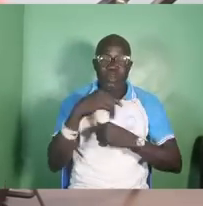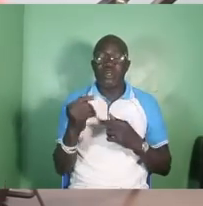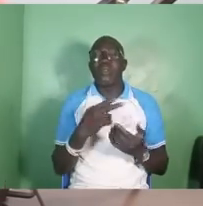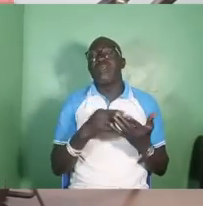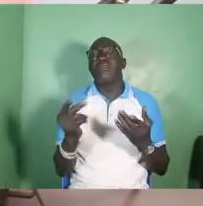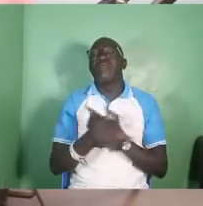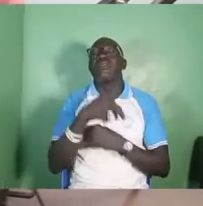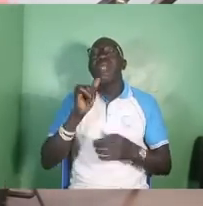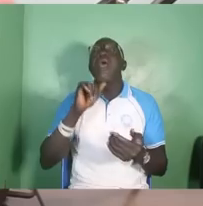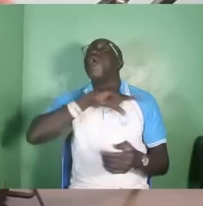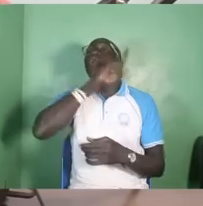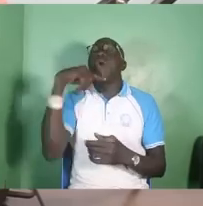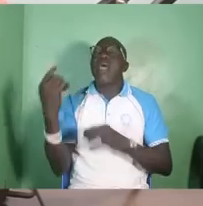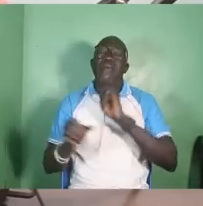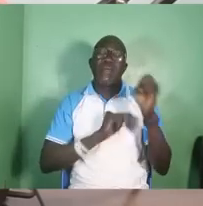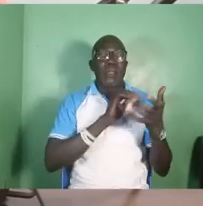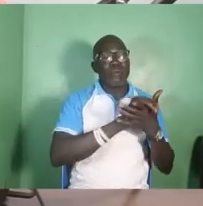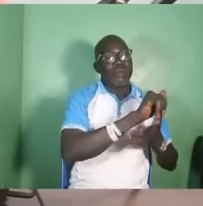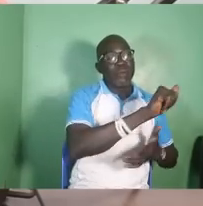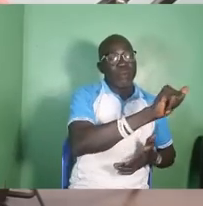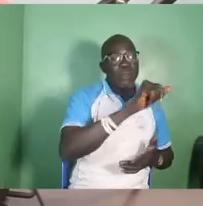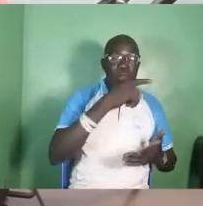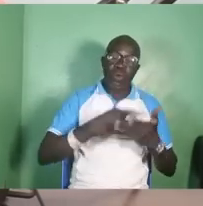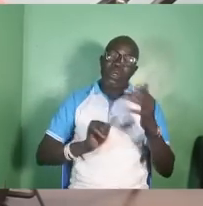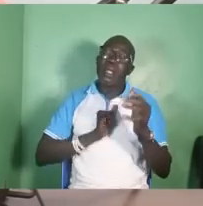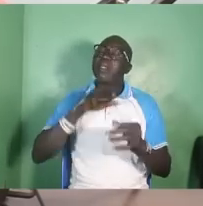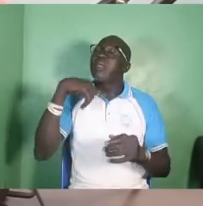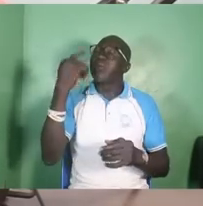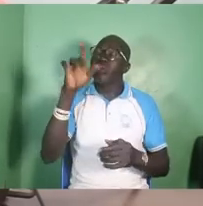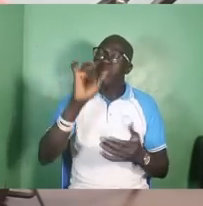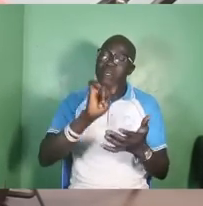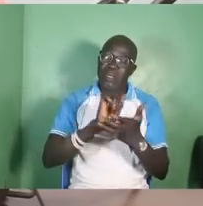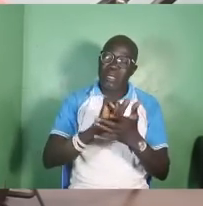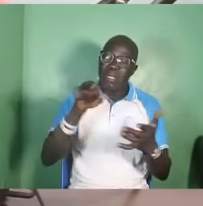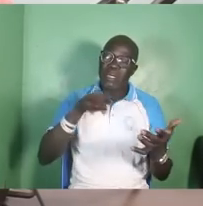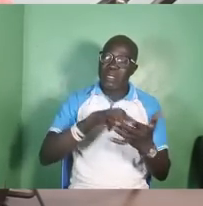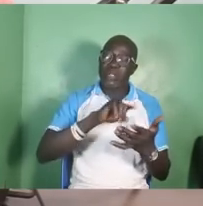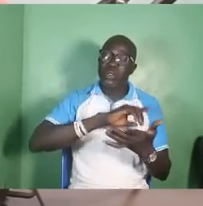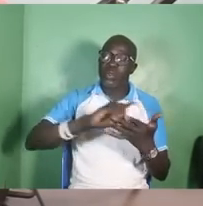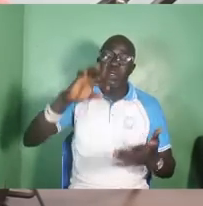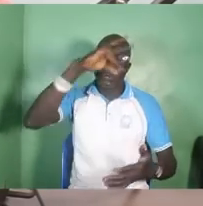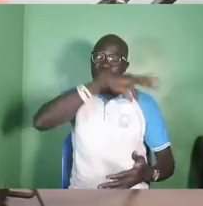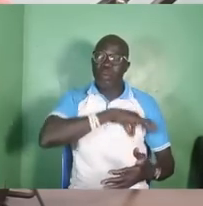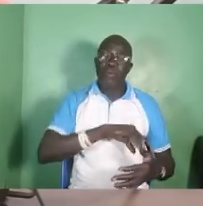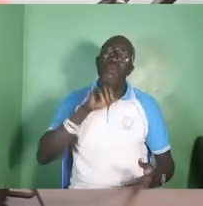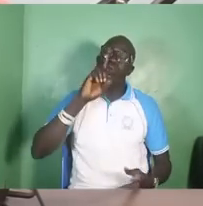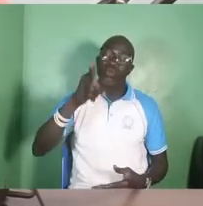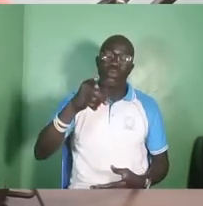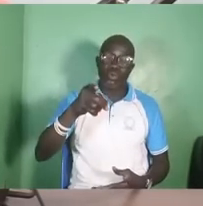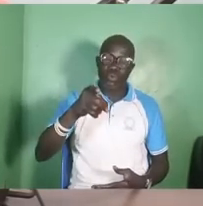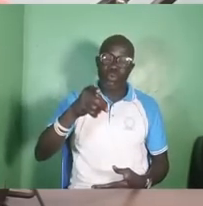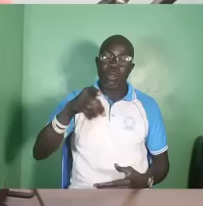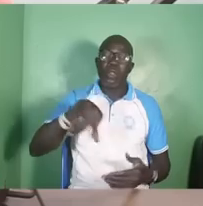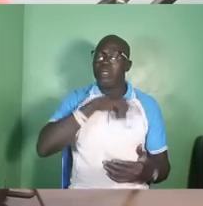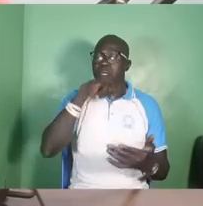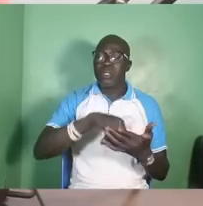only Sunday. Gbogbo awon to ba gbagbo. So that believe. Won ti mo fun oni o. What are the criteria? O se I ma pin. Amen. This will be profitable for